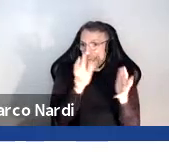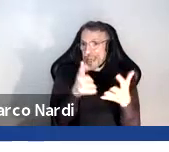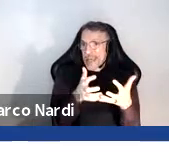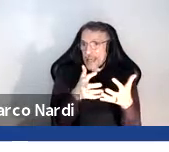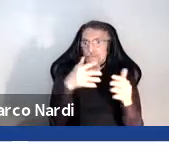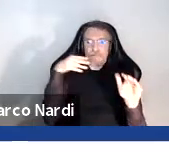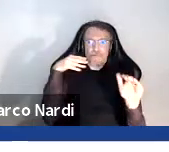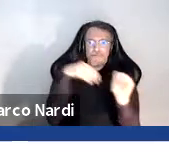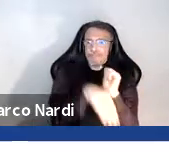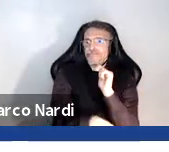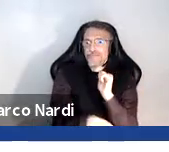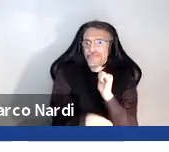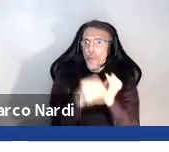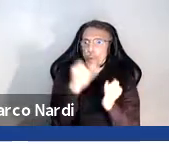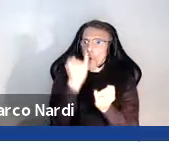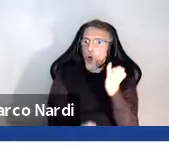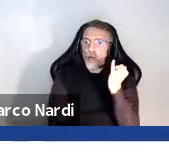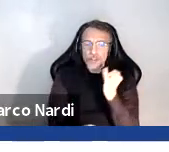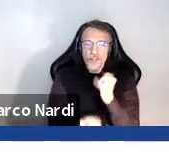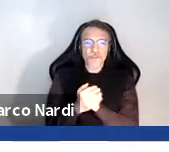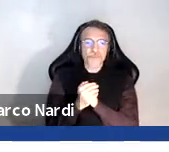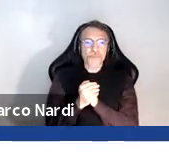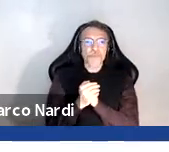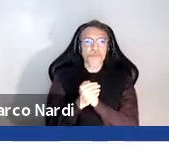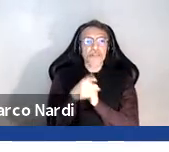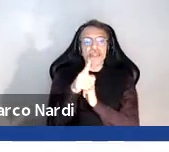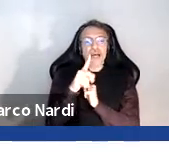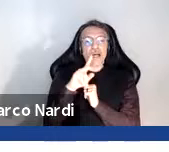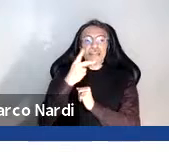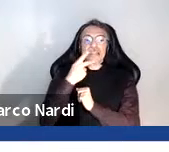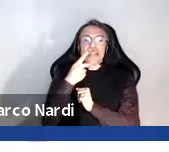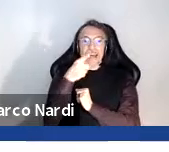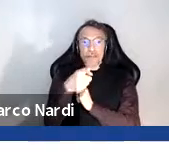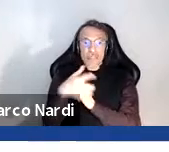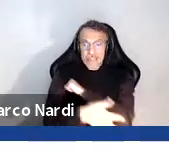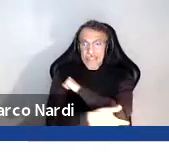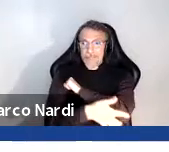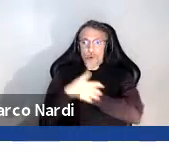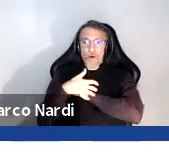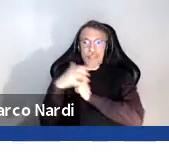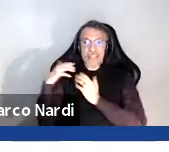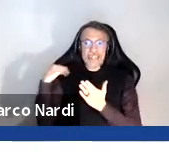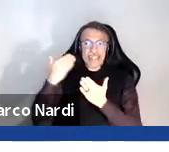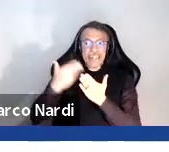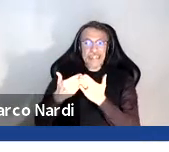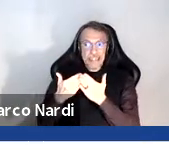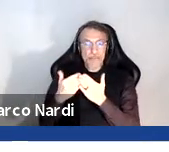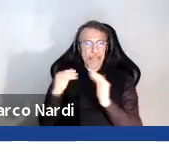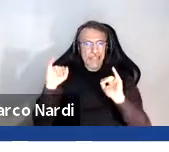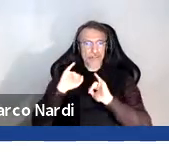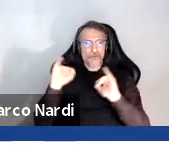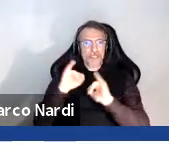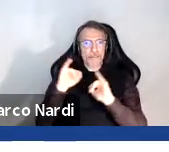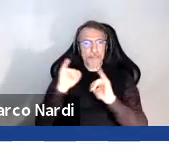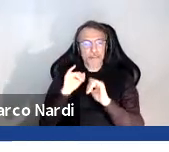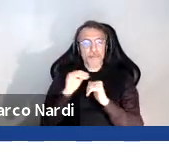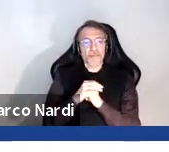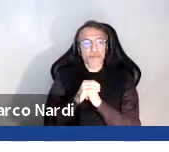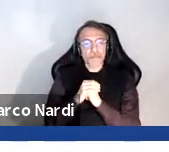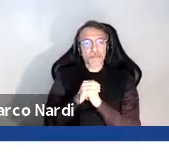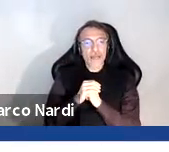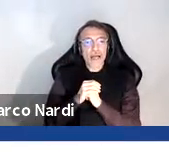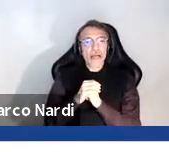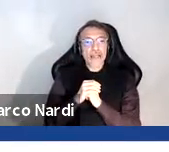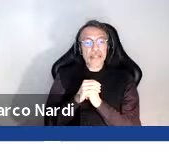any specific point on this. The second is extreme poverty. Okay, the pace of poverty